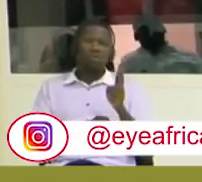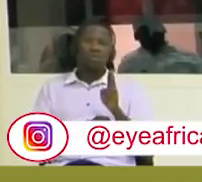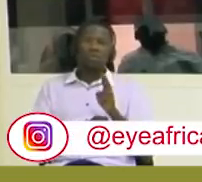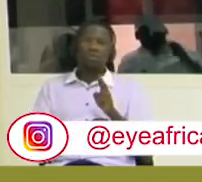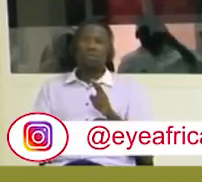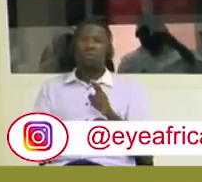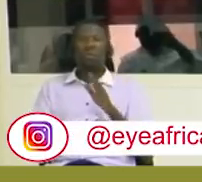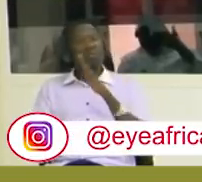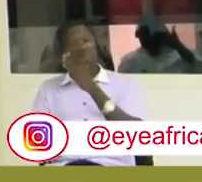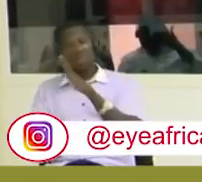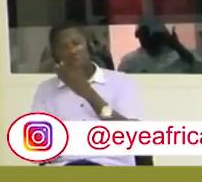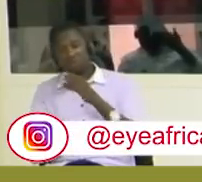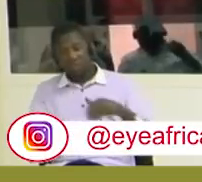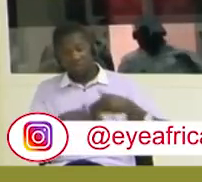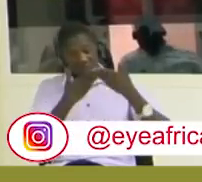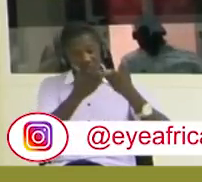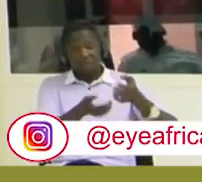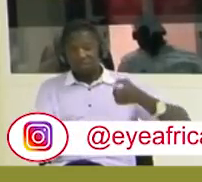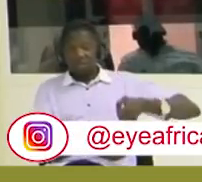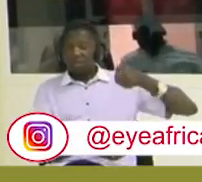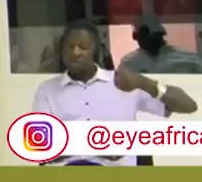Whether you had given them a briefcase